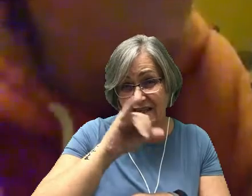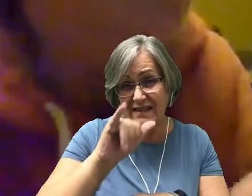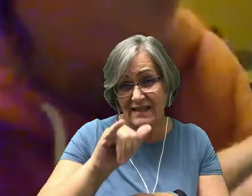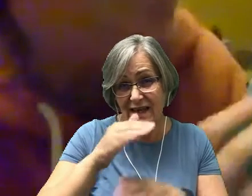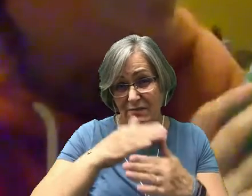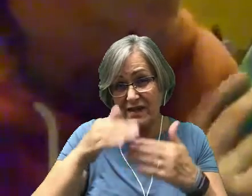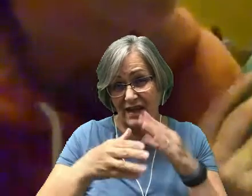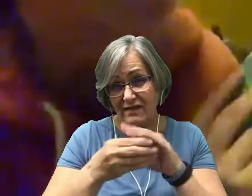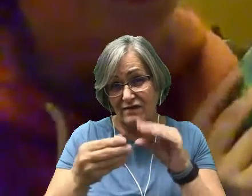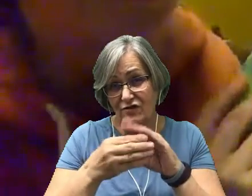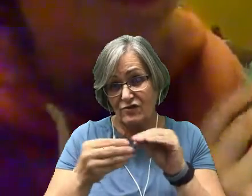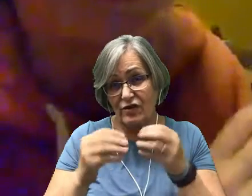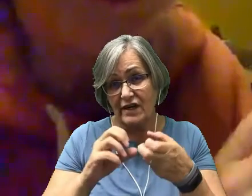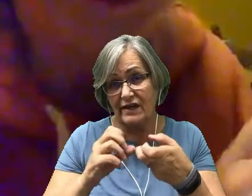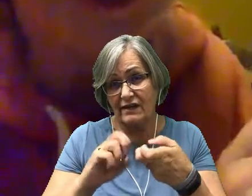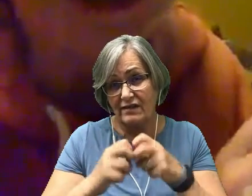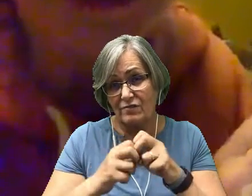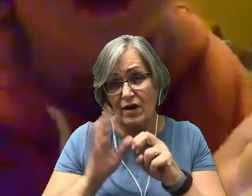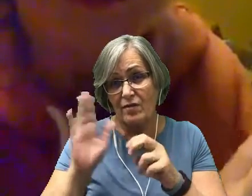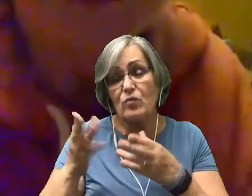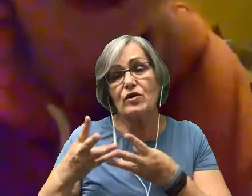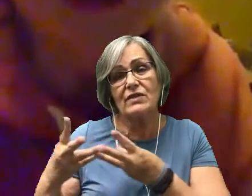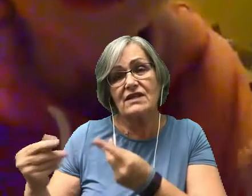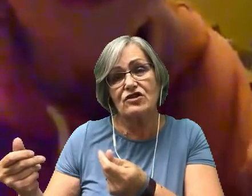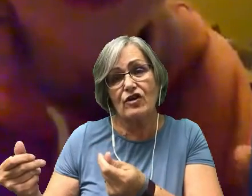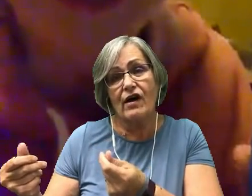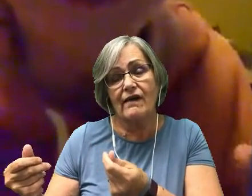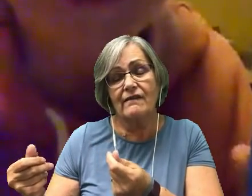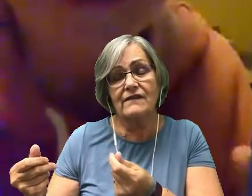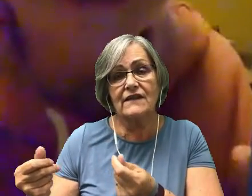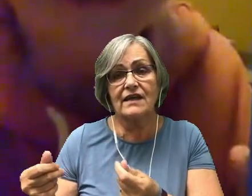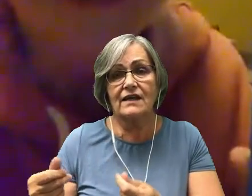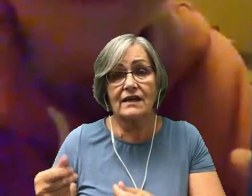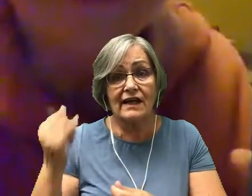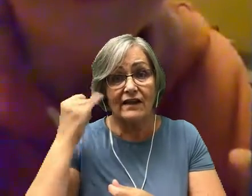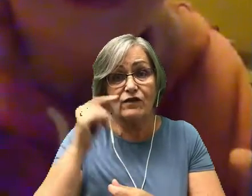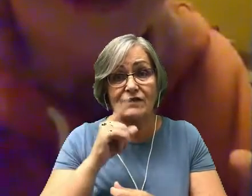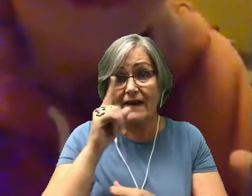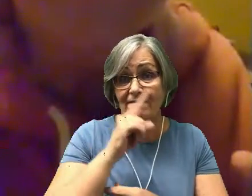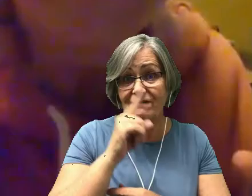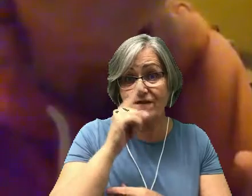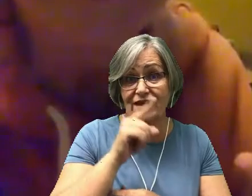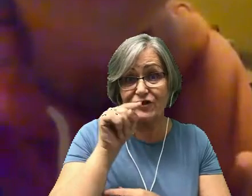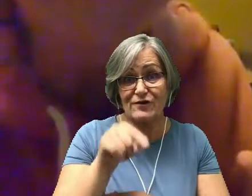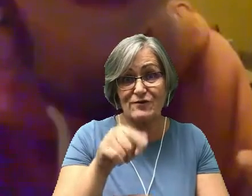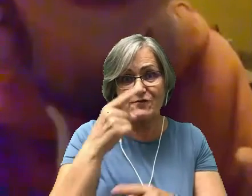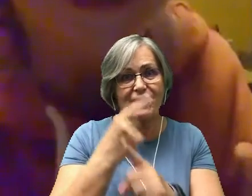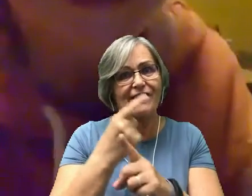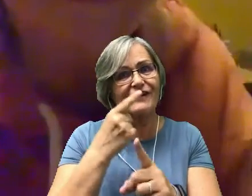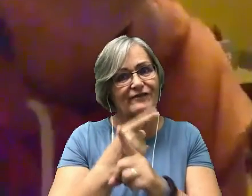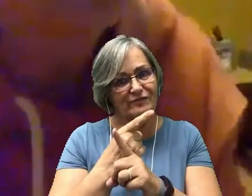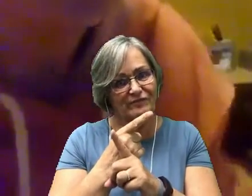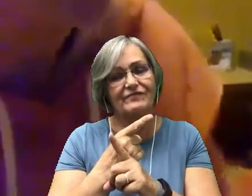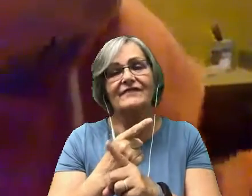I'm guessing that by the end of the story, his problem gets solved. So if you said